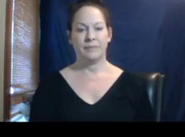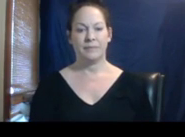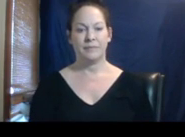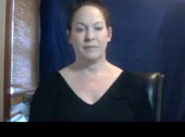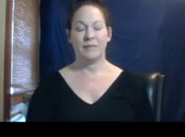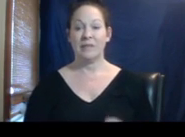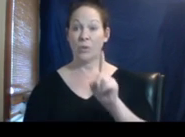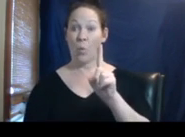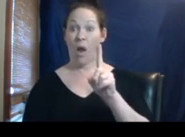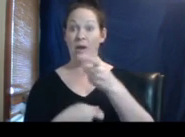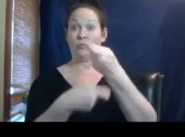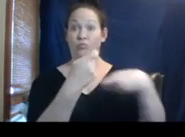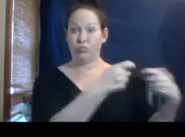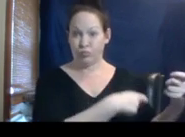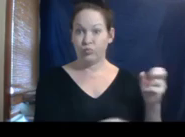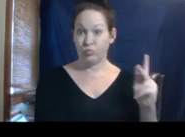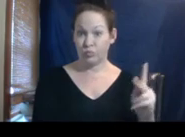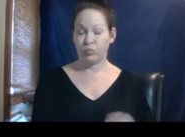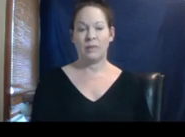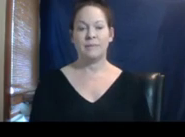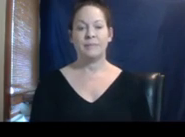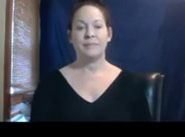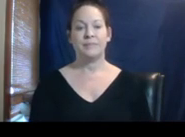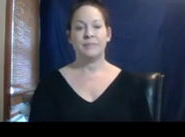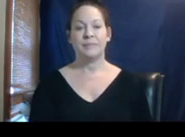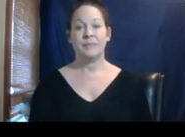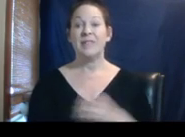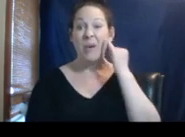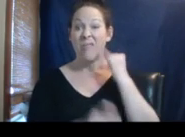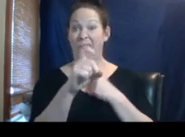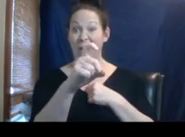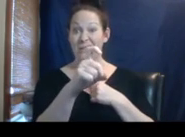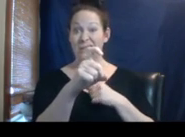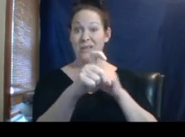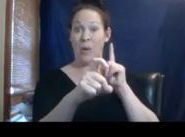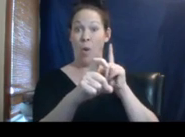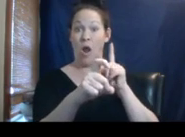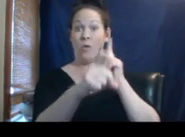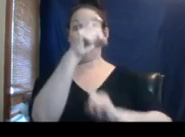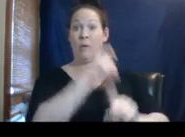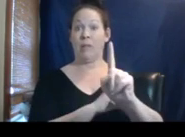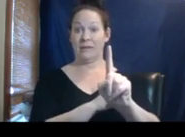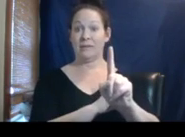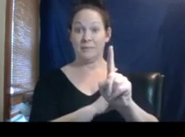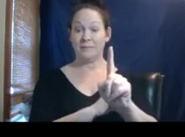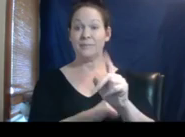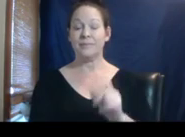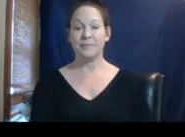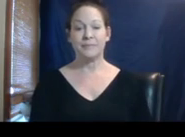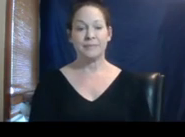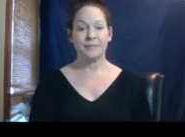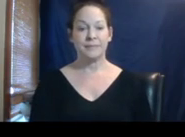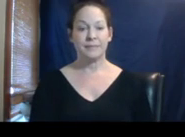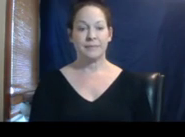So I'll put 1 in for wherever I see x. And so 5